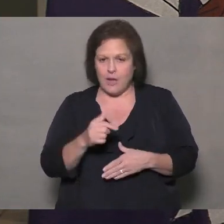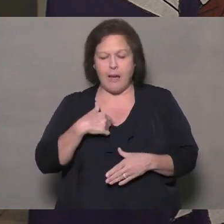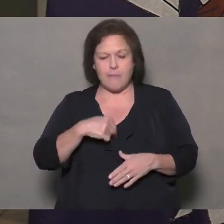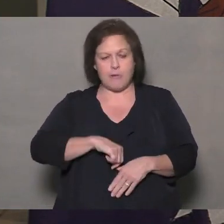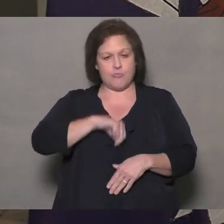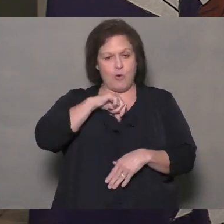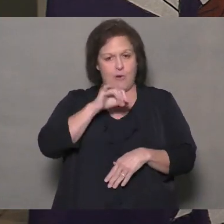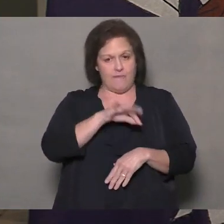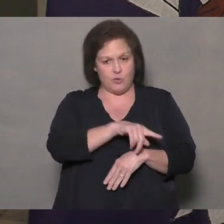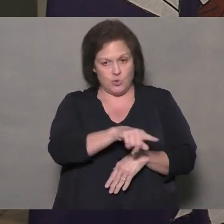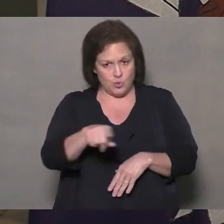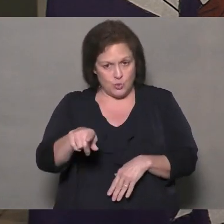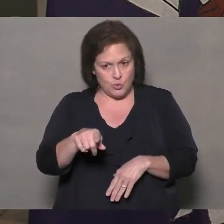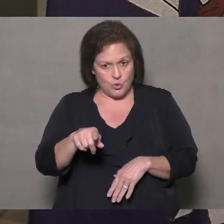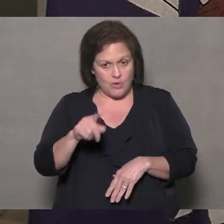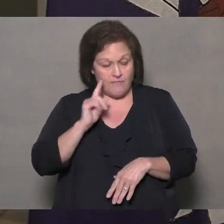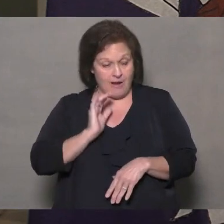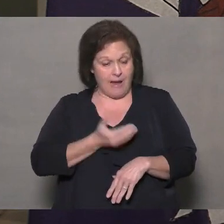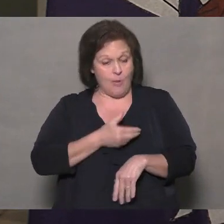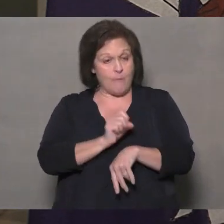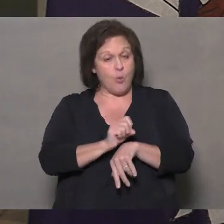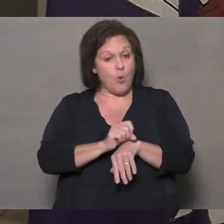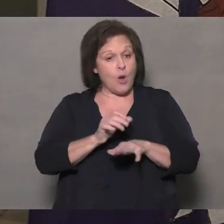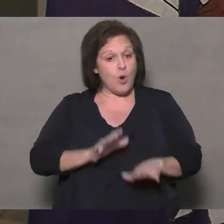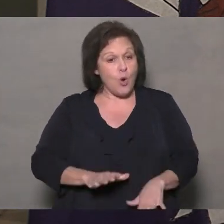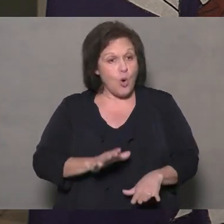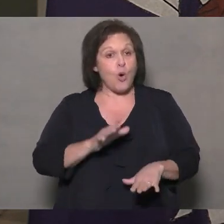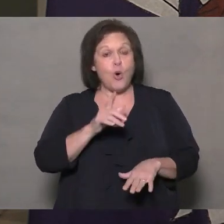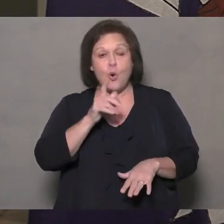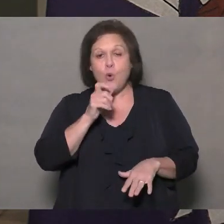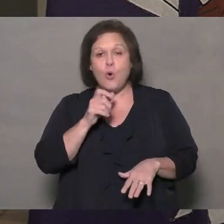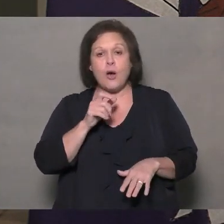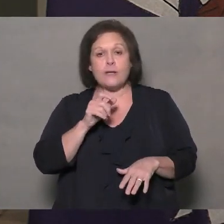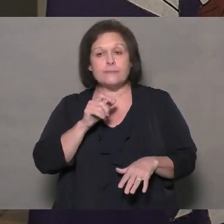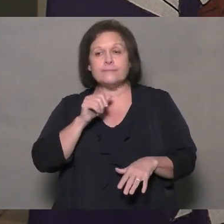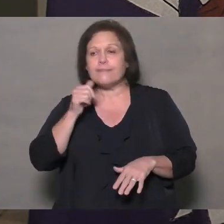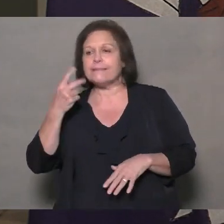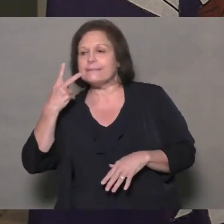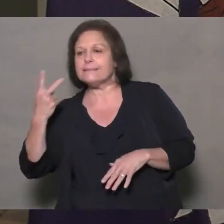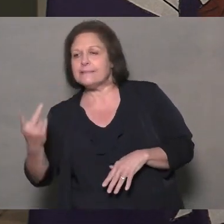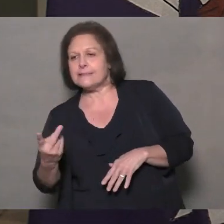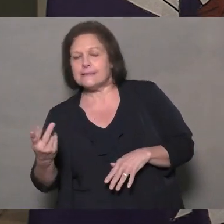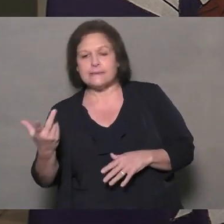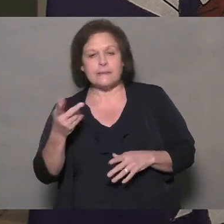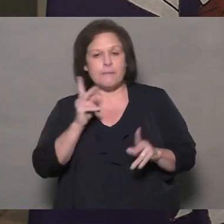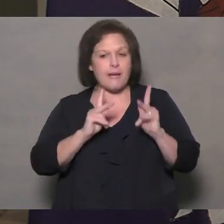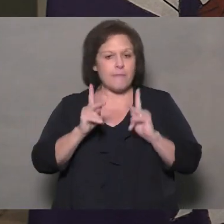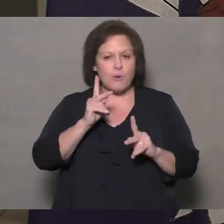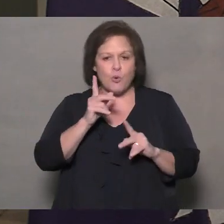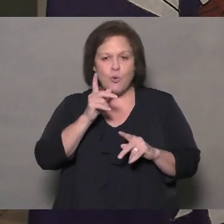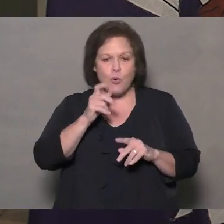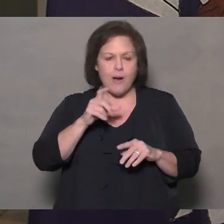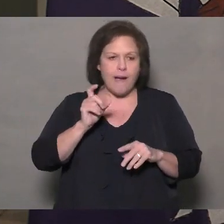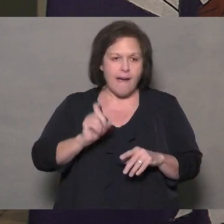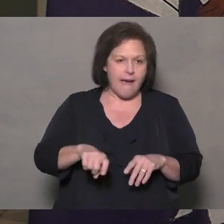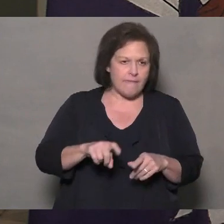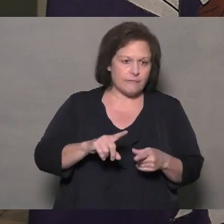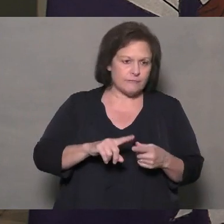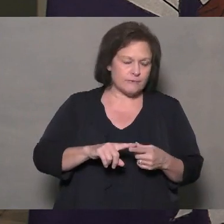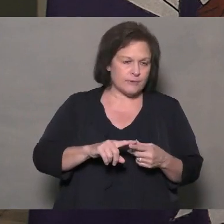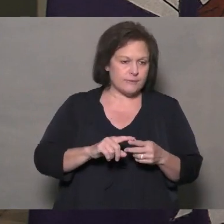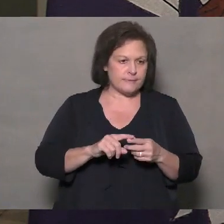you. For our employees who have been less visible, those who have been forced to adapt to the challenges